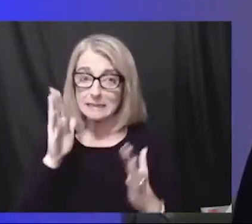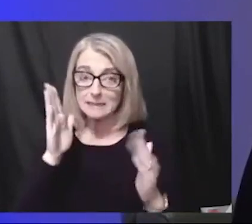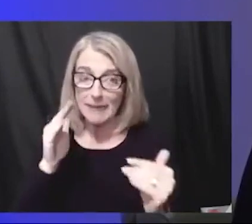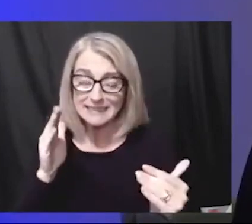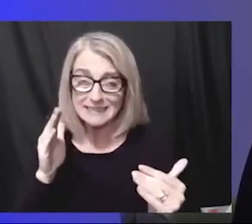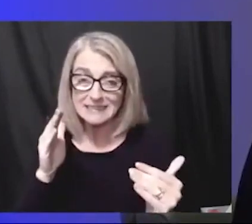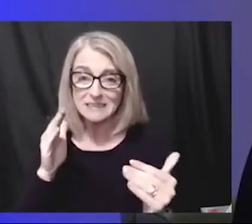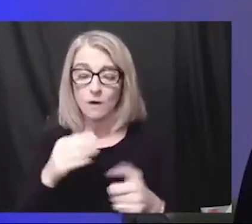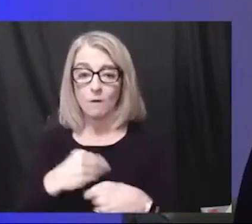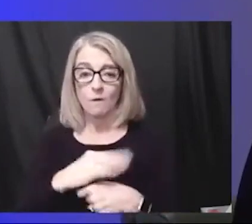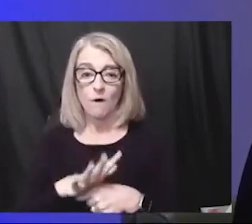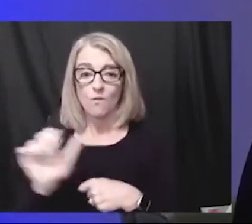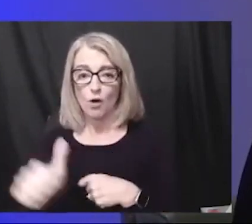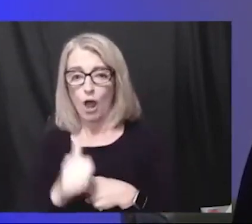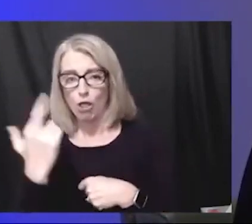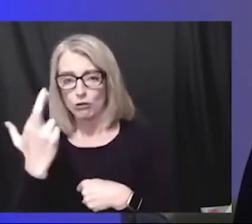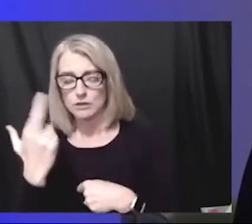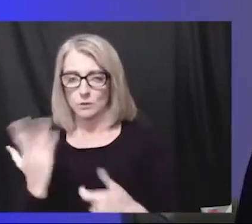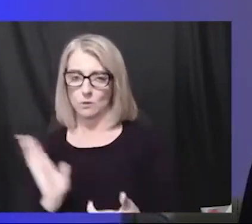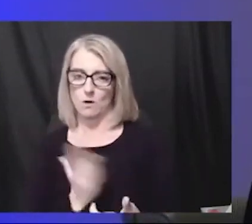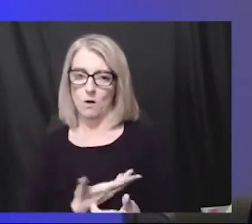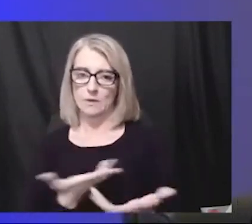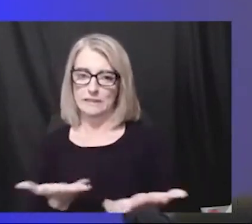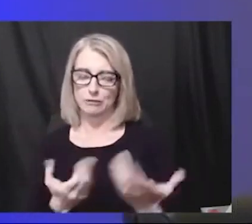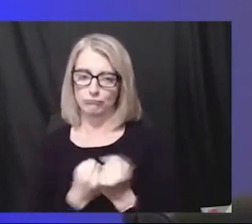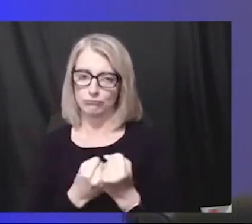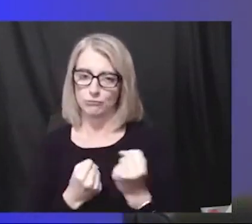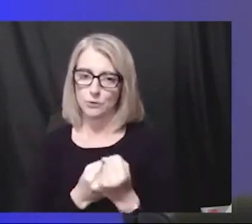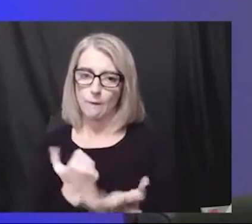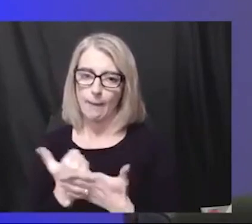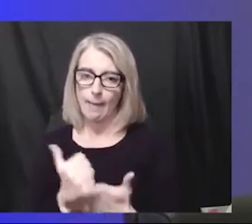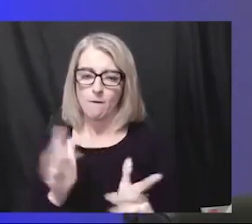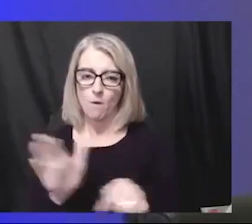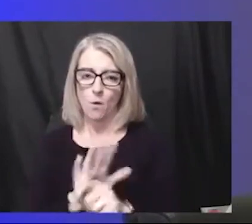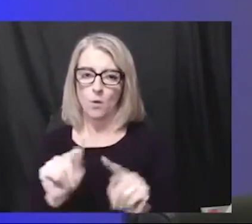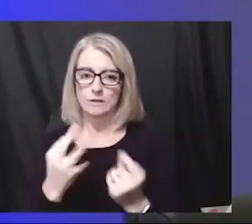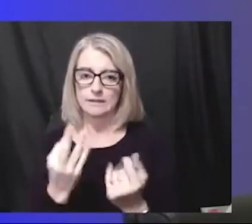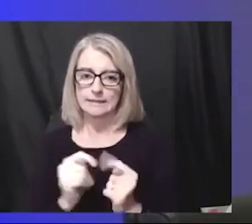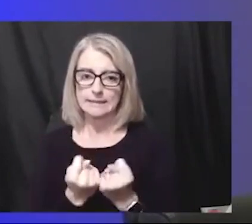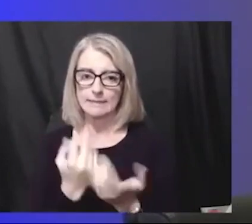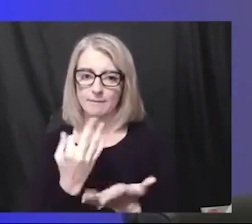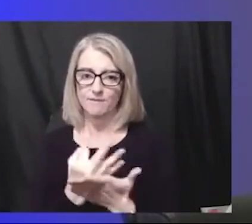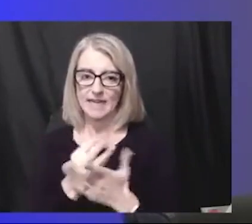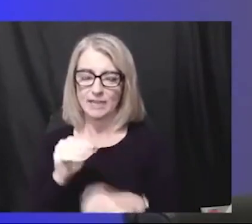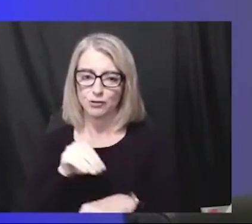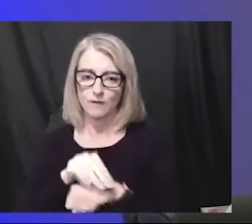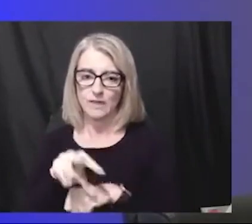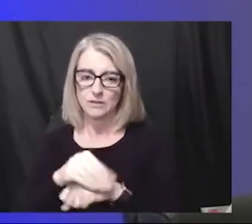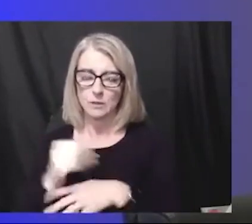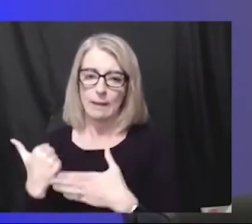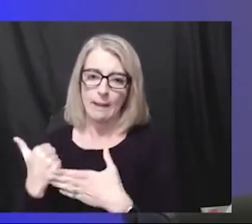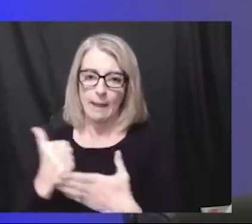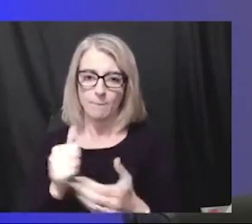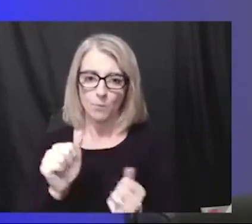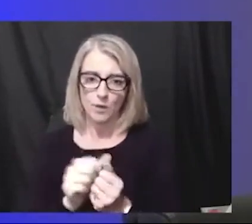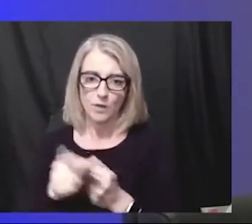dropped my kids off, went back, got Ilea, just dressed appropriately this time, and we got to school. It's the last time she ever